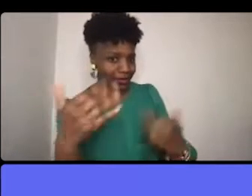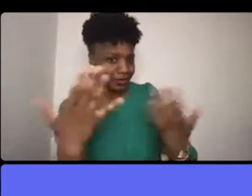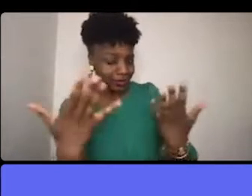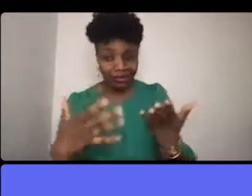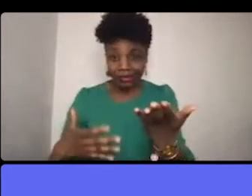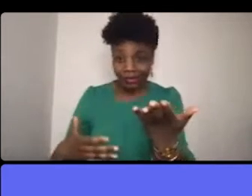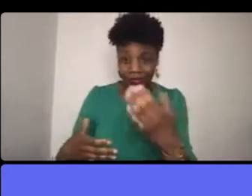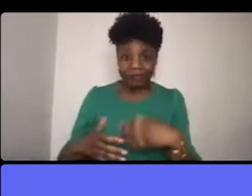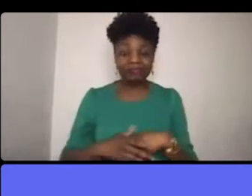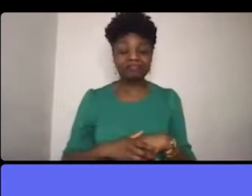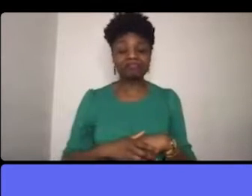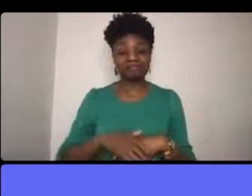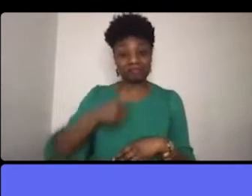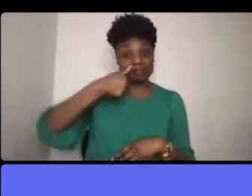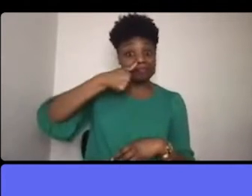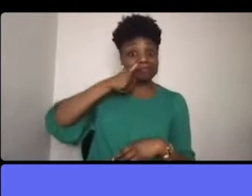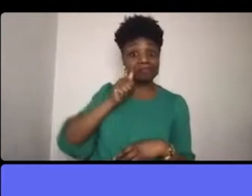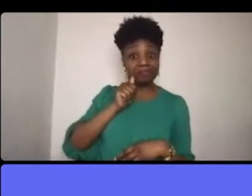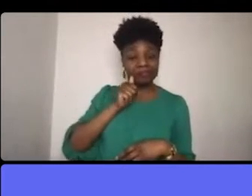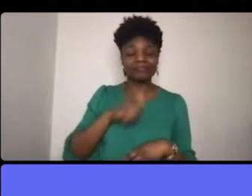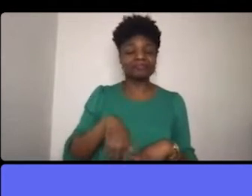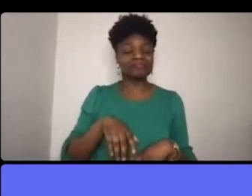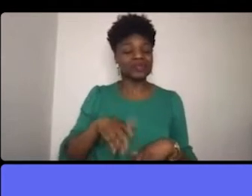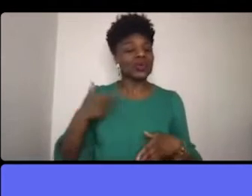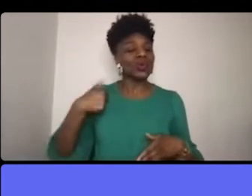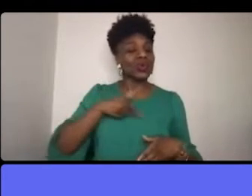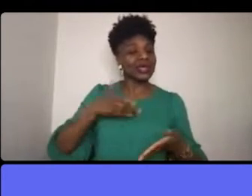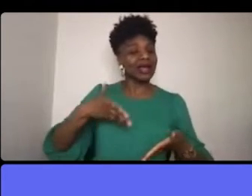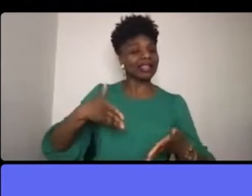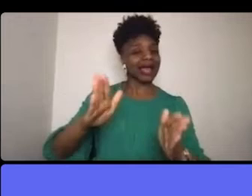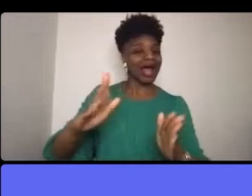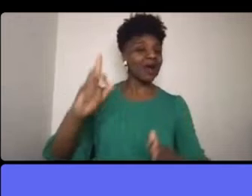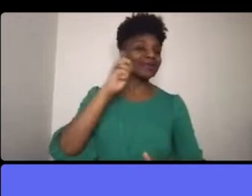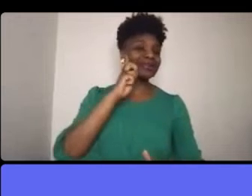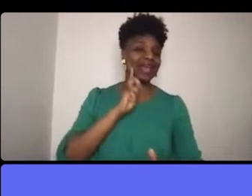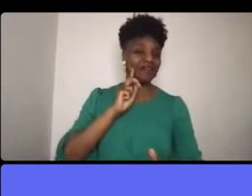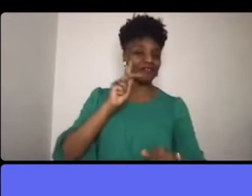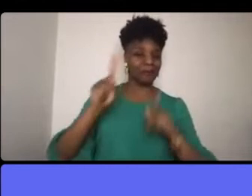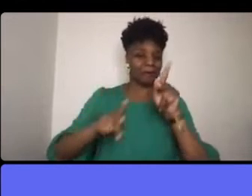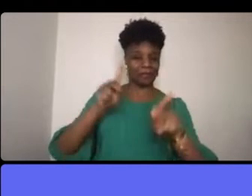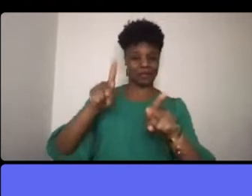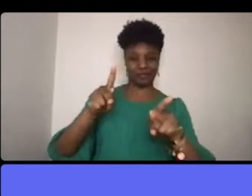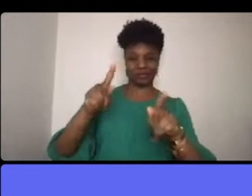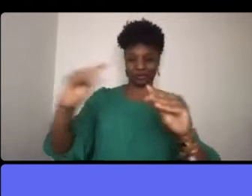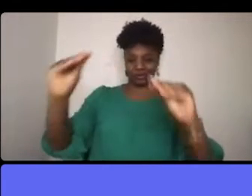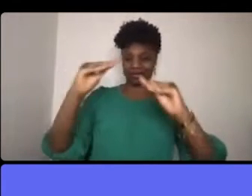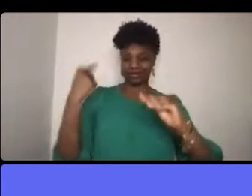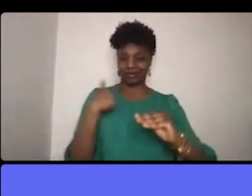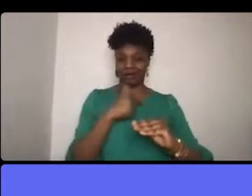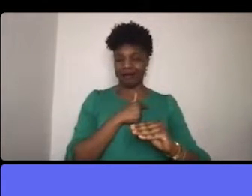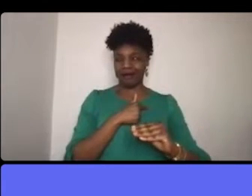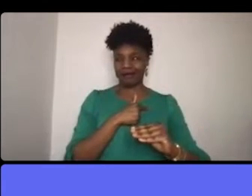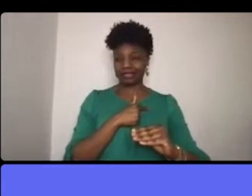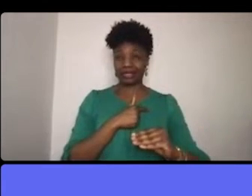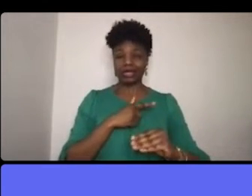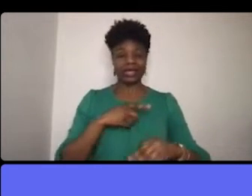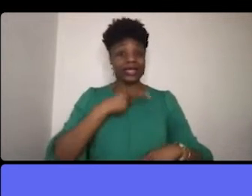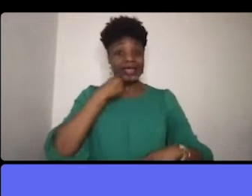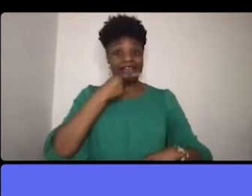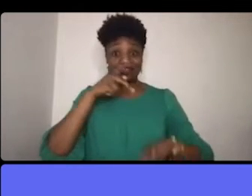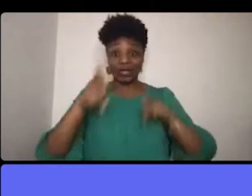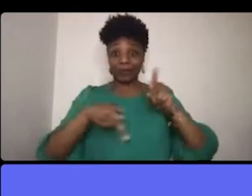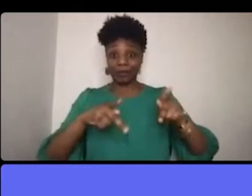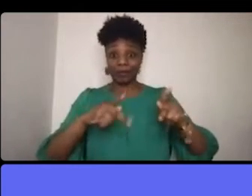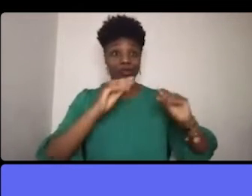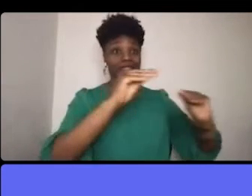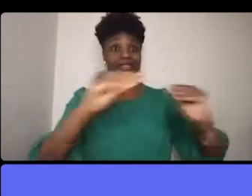And typically what we do, we allow deaf people to show signs because it's frowned upon for hearing people to like show different signs because it's not our